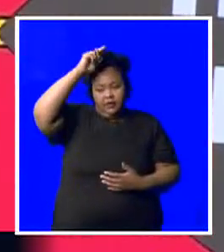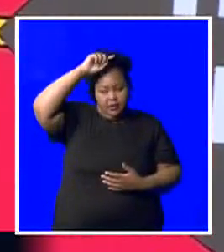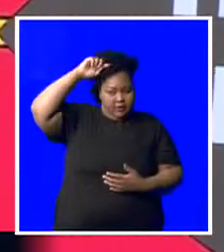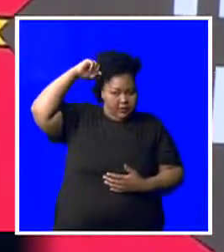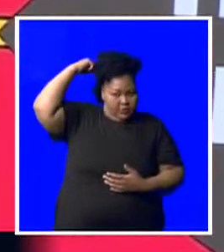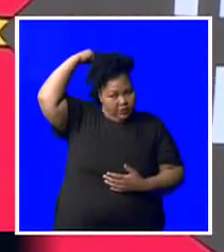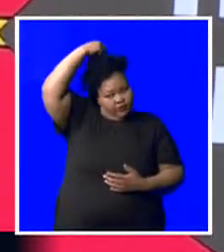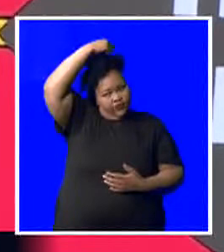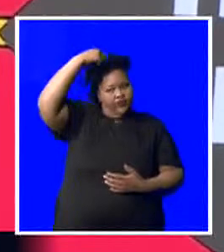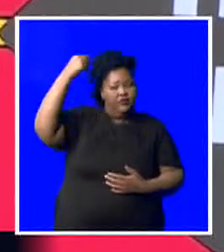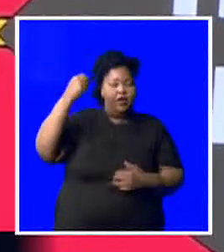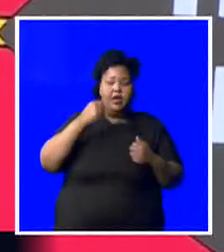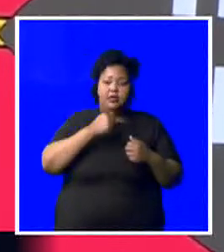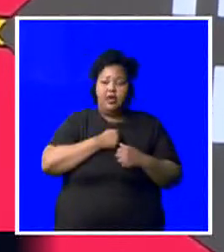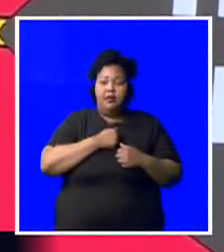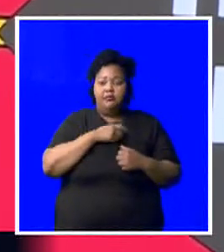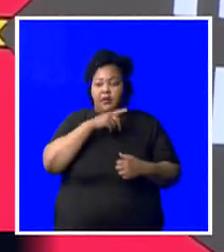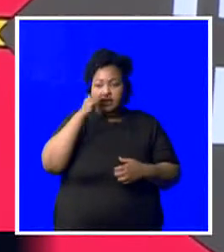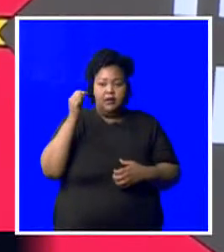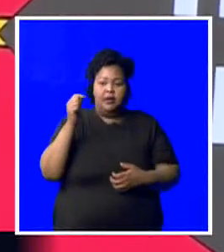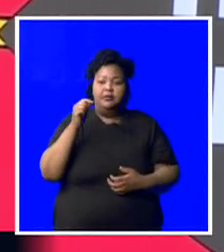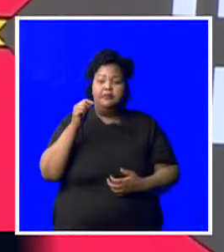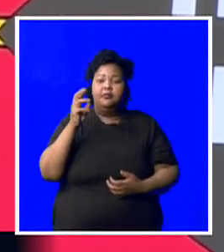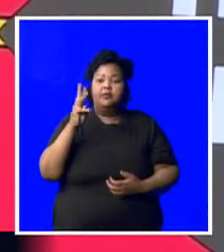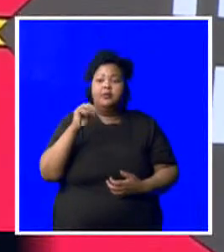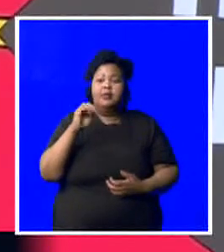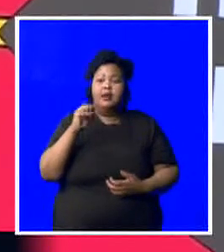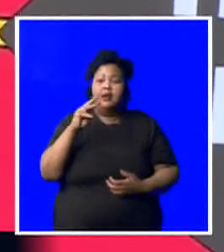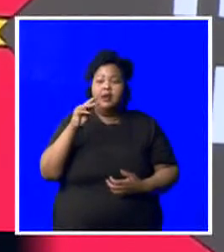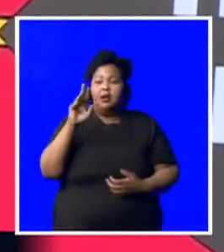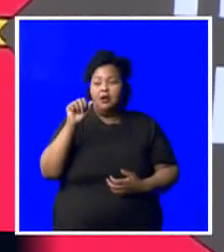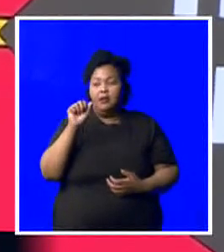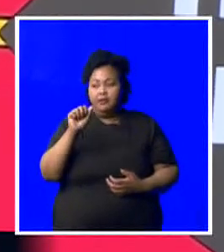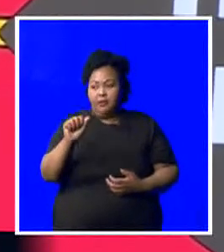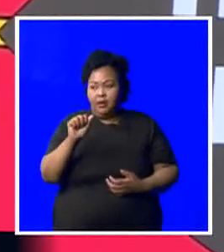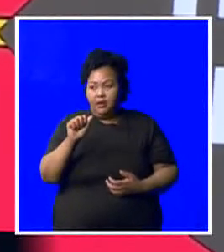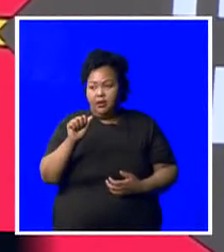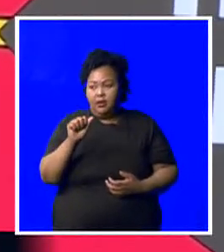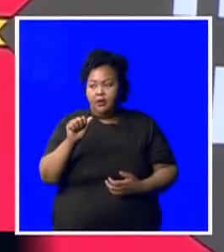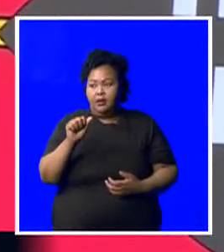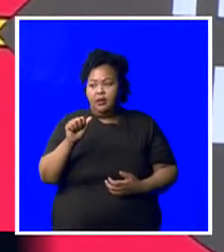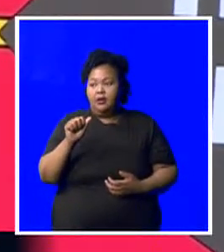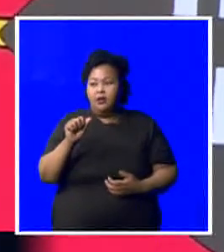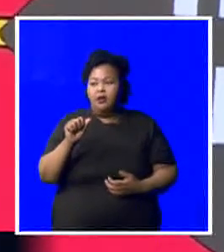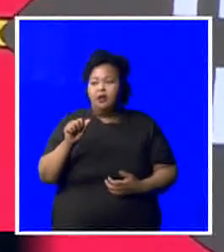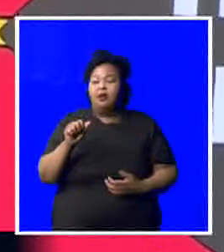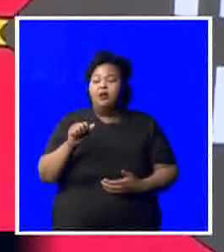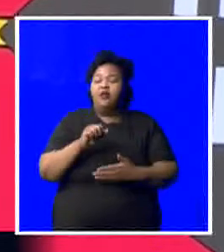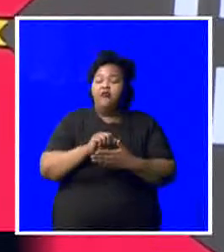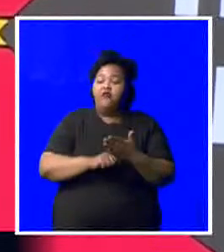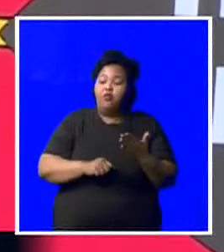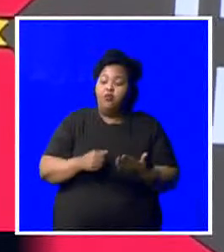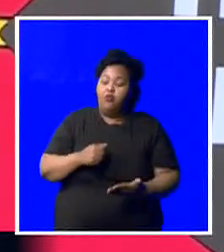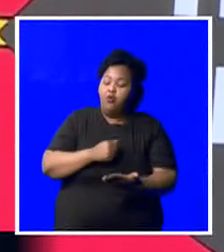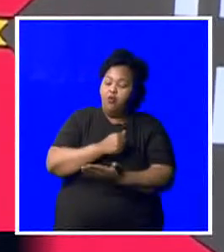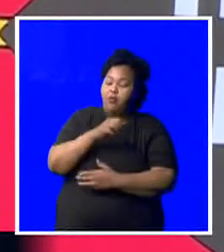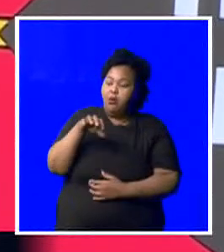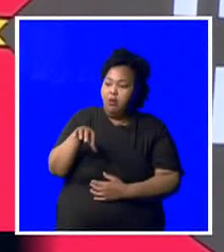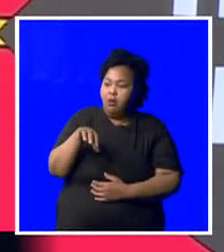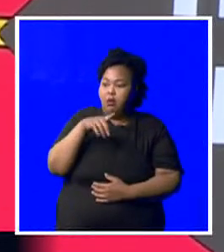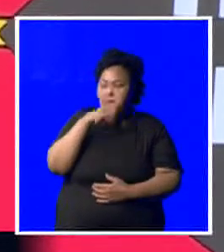sona ngomngani kunduna nkulu sami sishukumiso noma